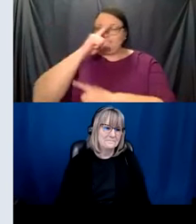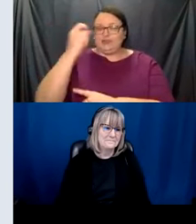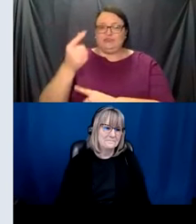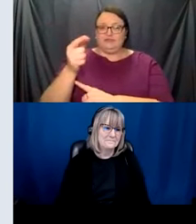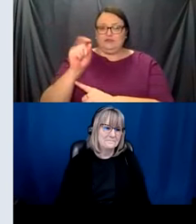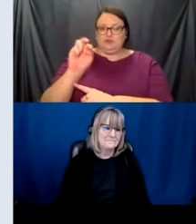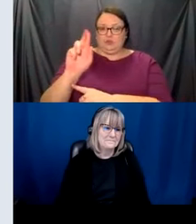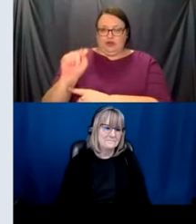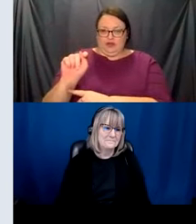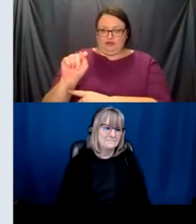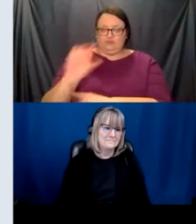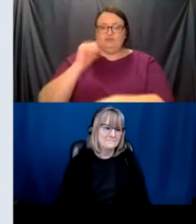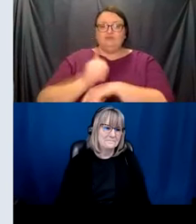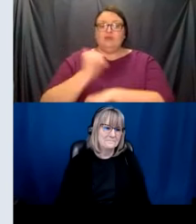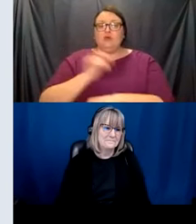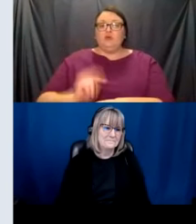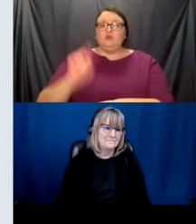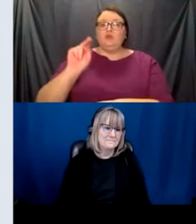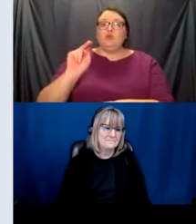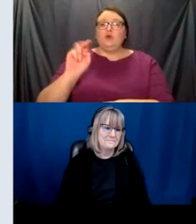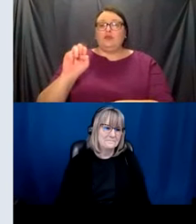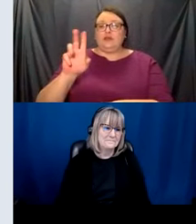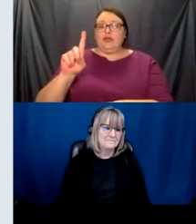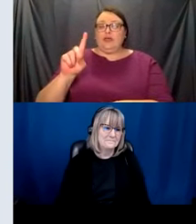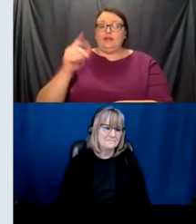own North End Teleservices University and have